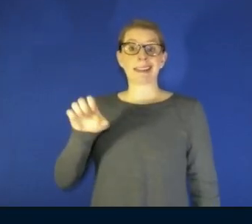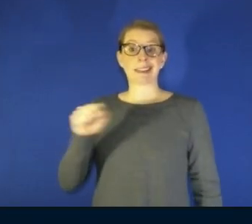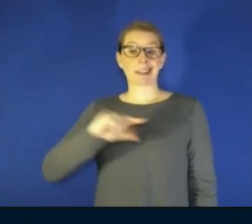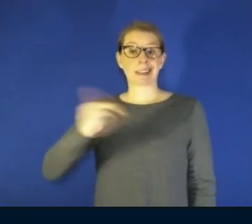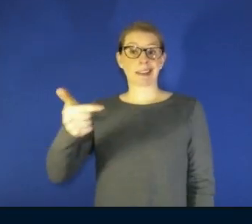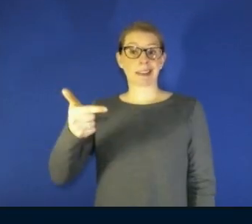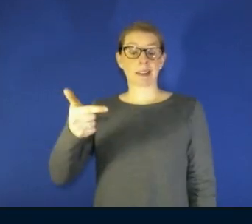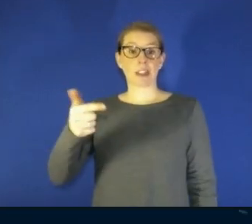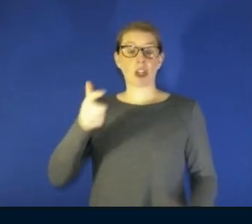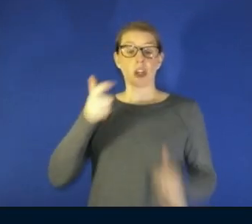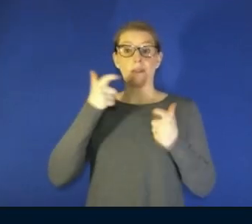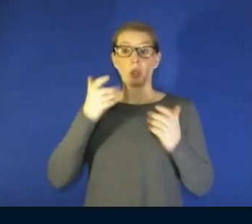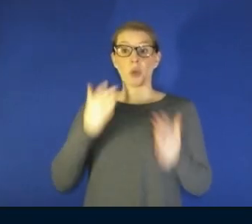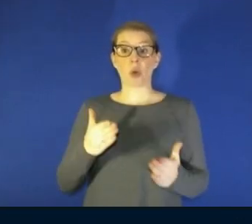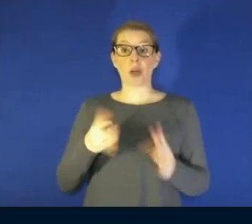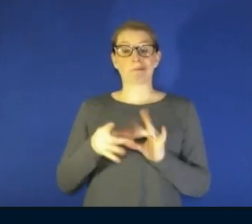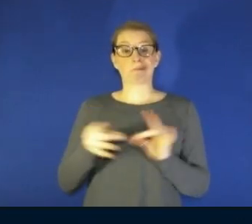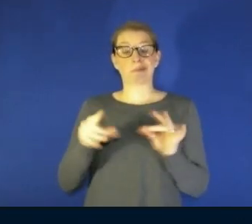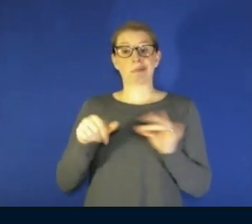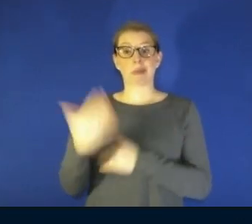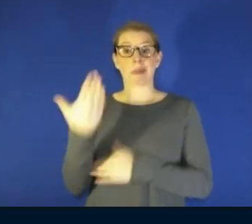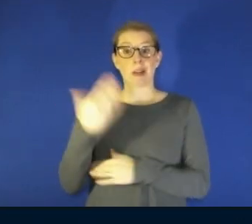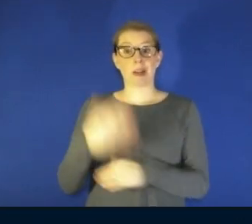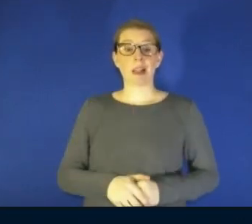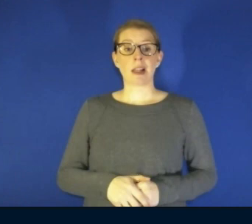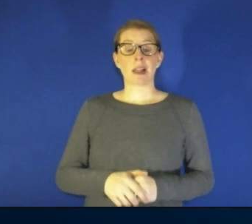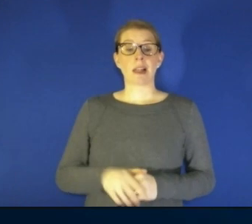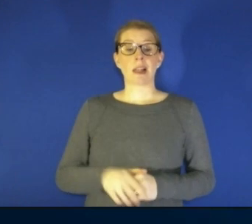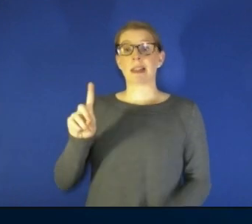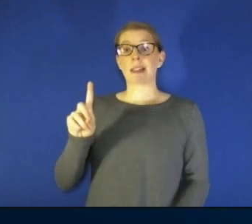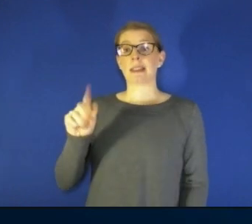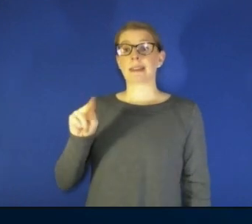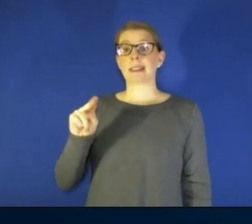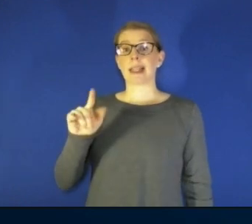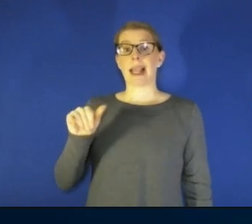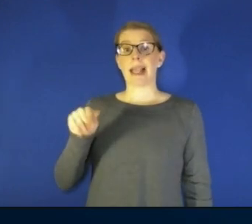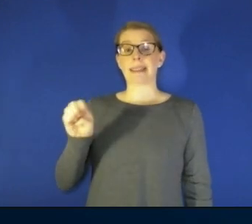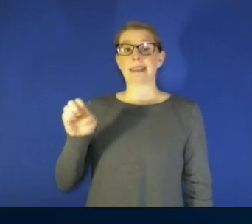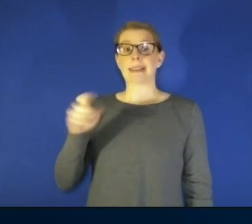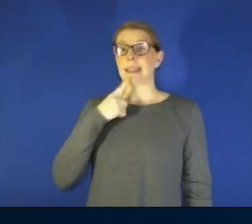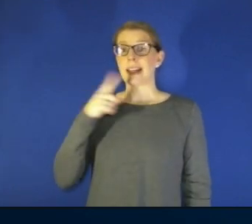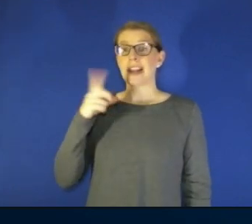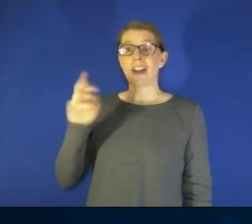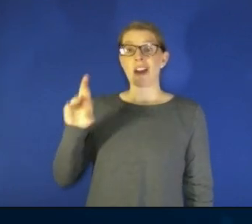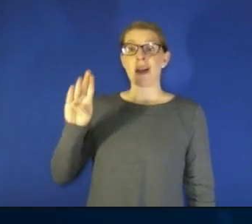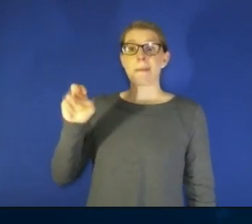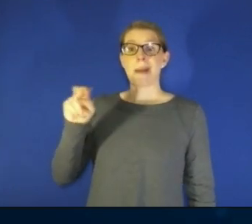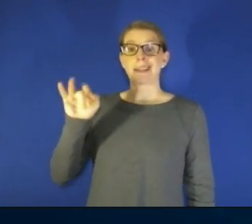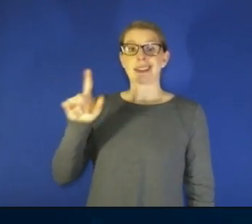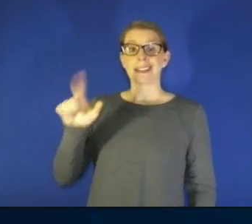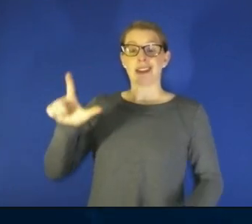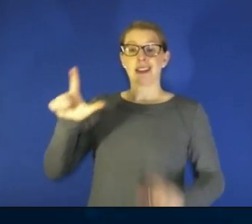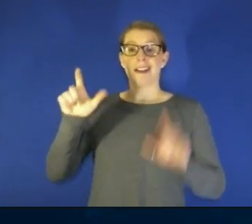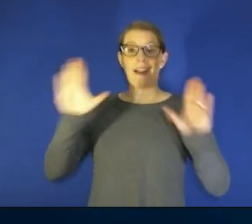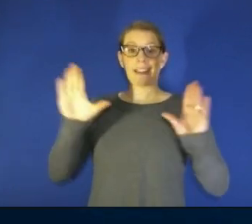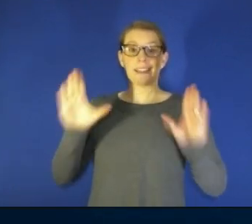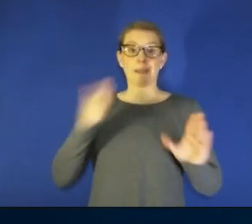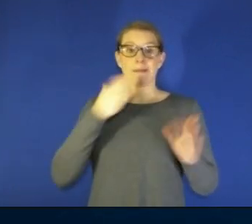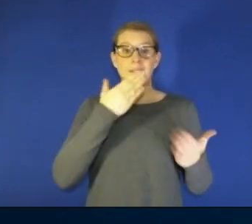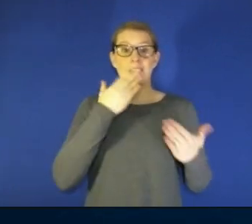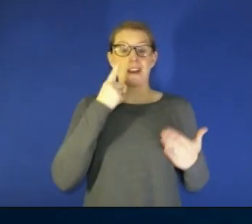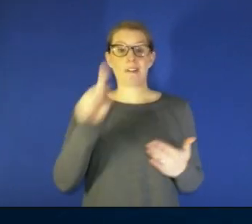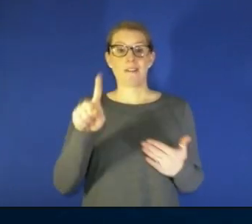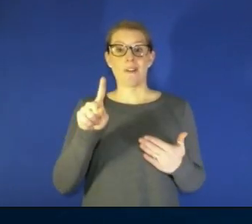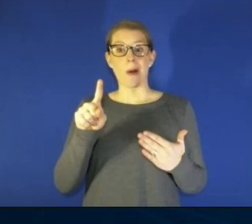viewers' comments this morning is Delane says that Dr. Banzel is awesome, such a wonderful guy. So please tell him thank you for going on this journey with